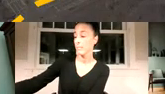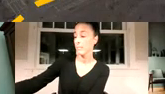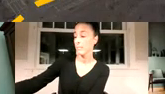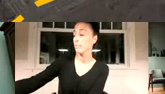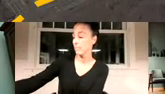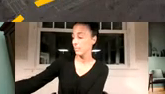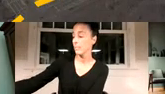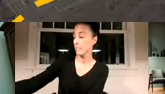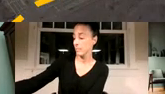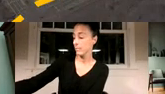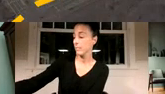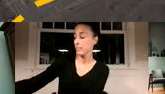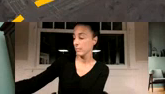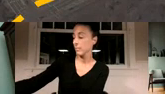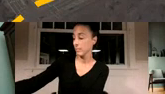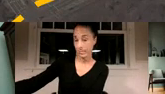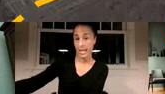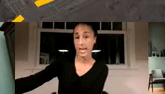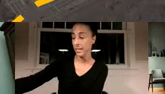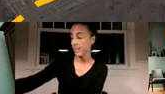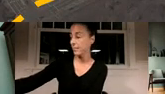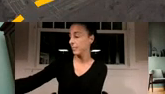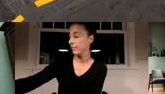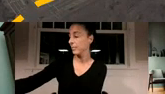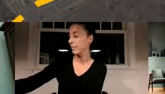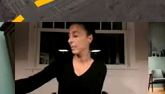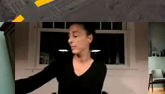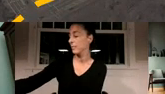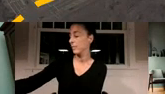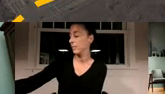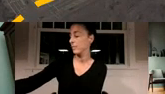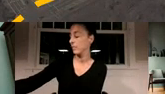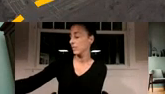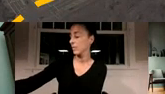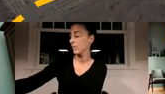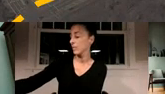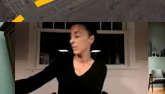other means recommended by the county. Thank you. Thank you.